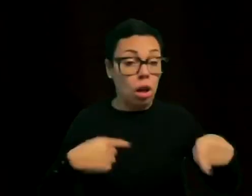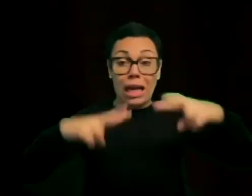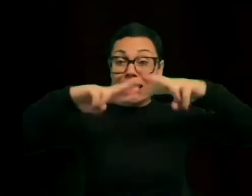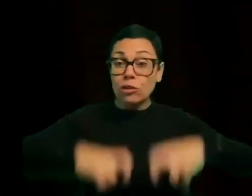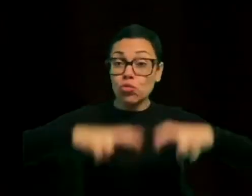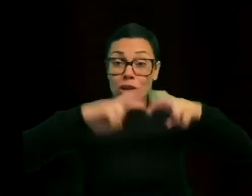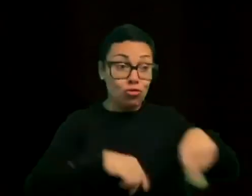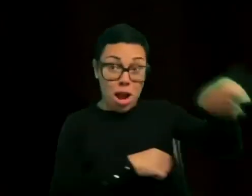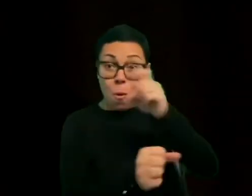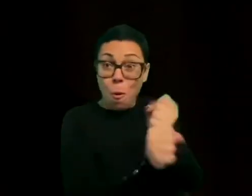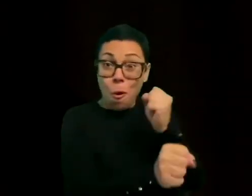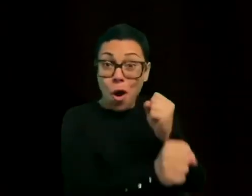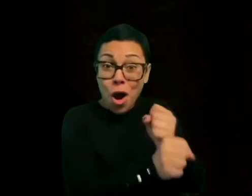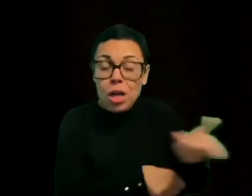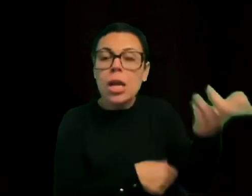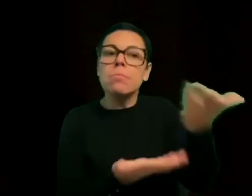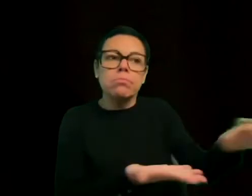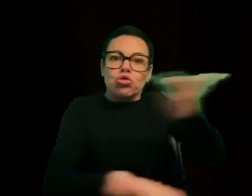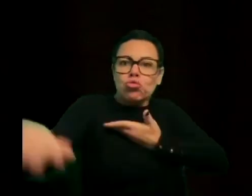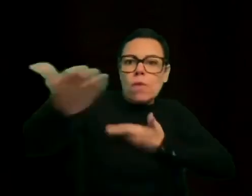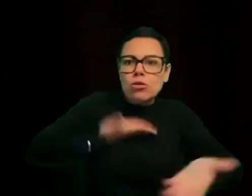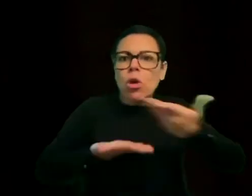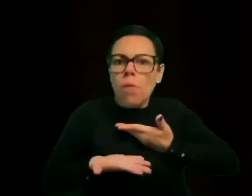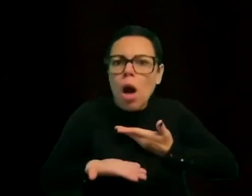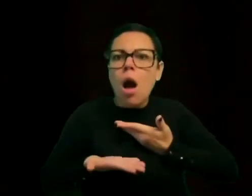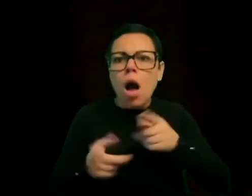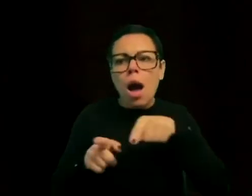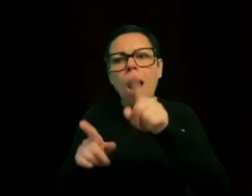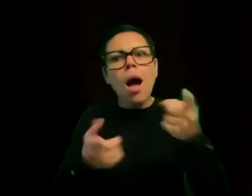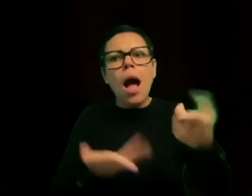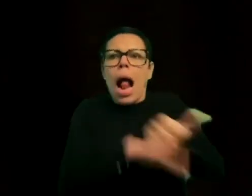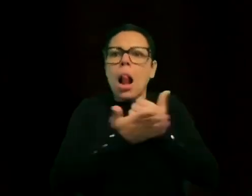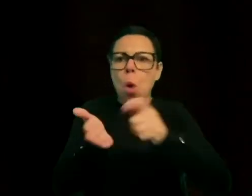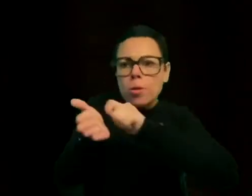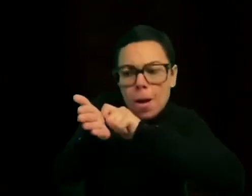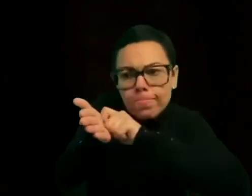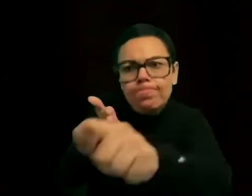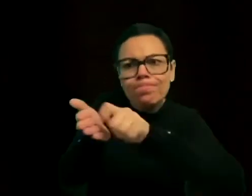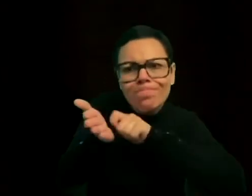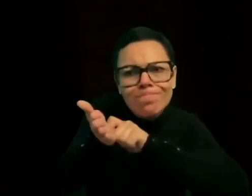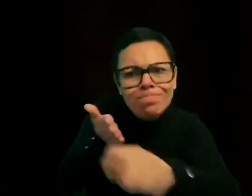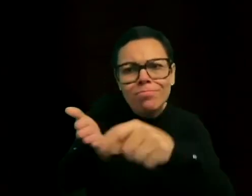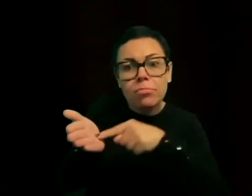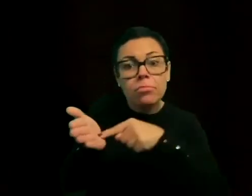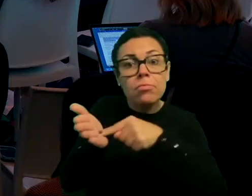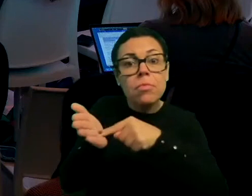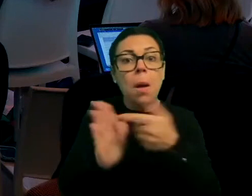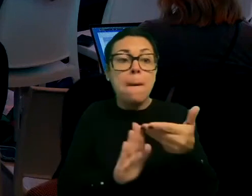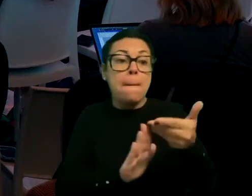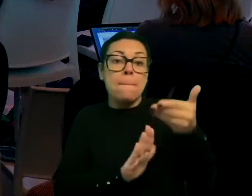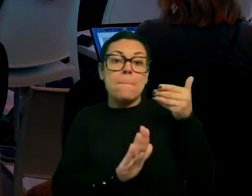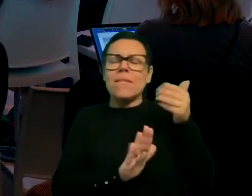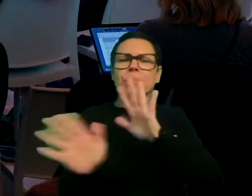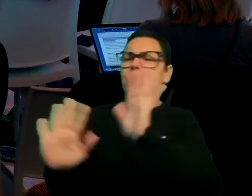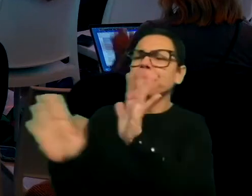it's also important because they can get a feel for how are they progressing on gender equality. So it's not a limitator, it's an enabler.